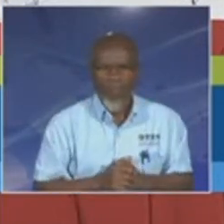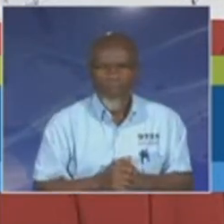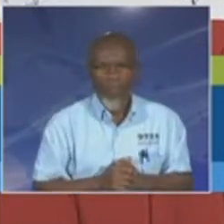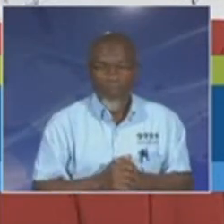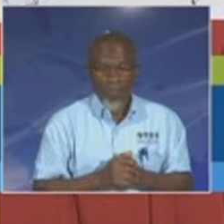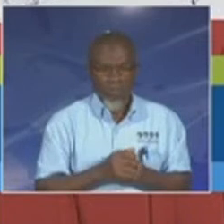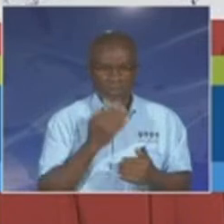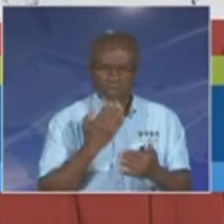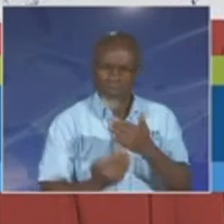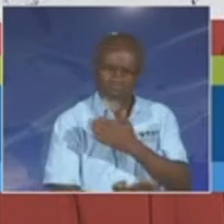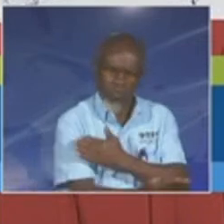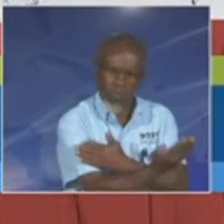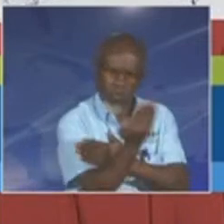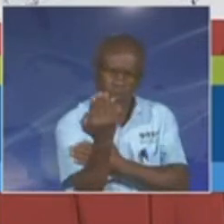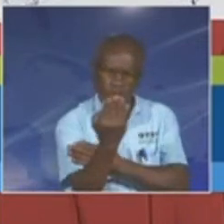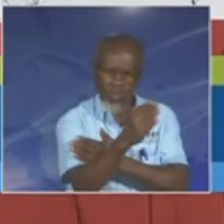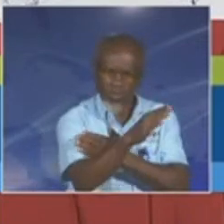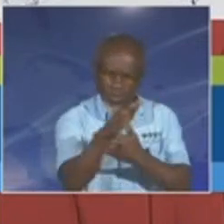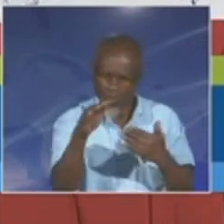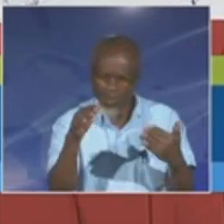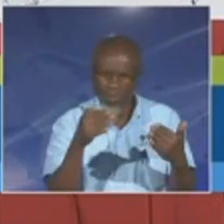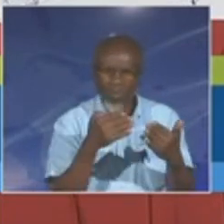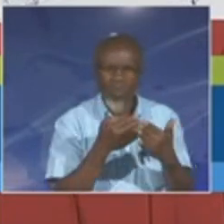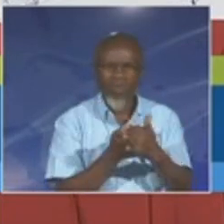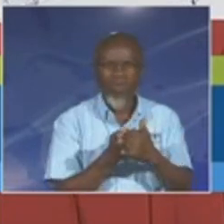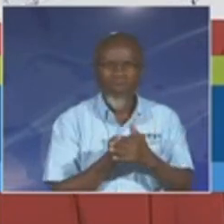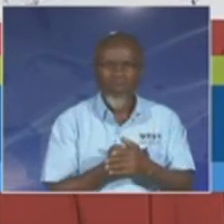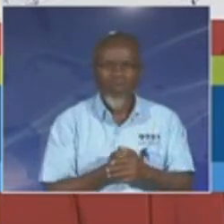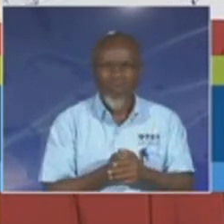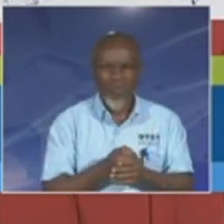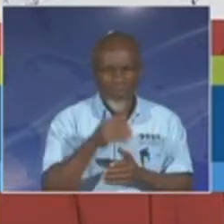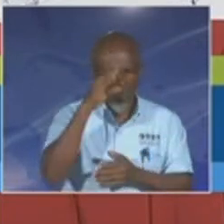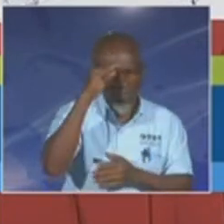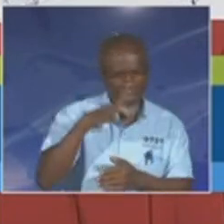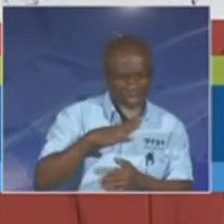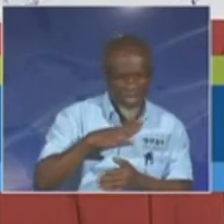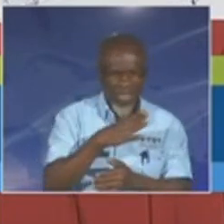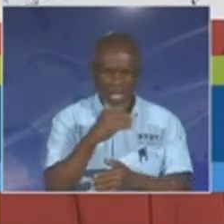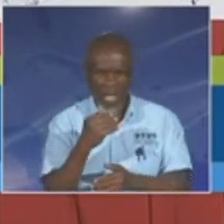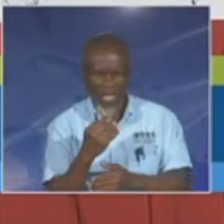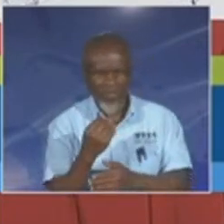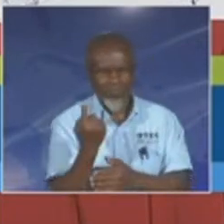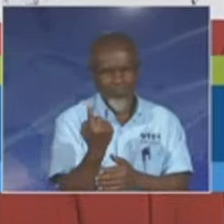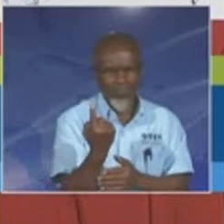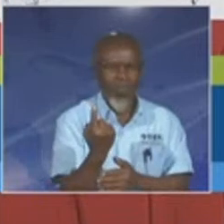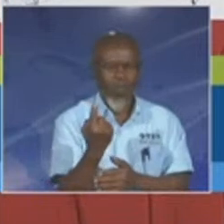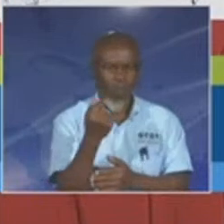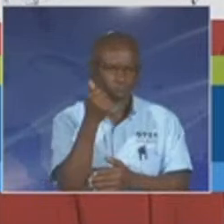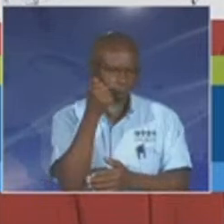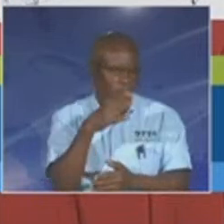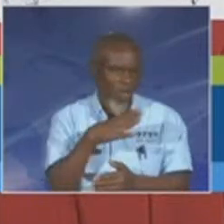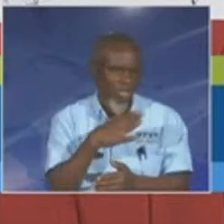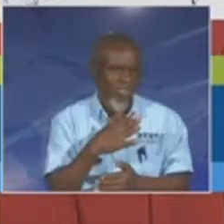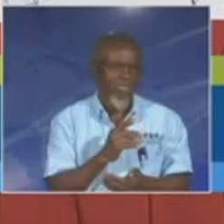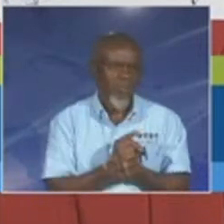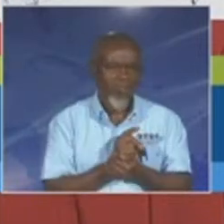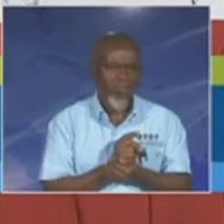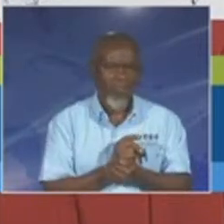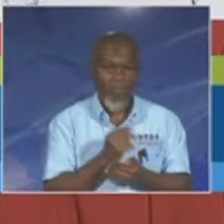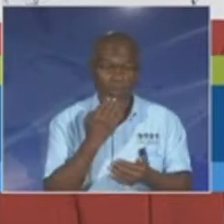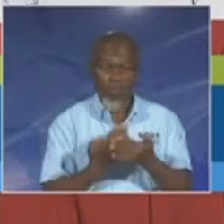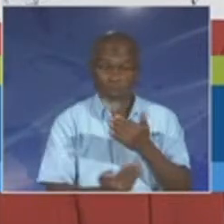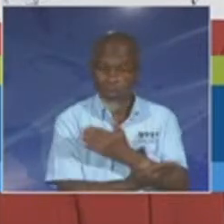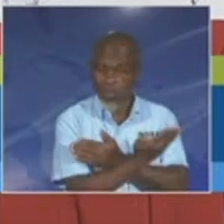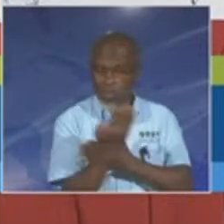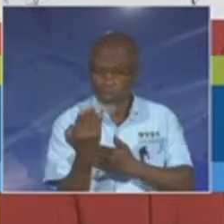Good morning, gentlemen, and of course, lady. We do have one lady doctor there. Good morning to you all.